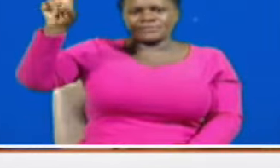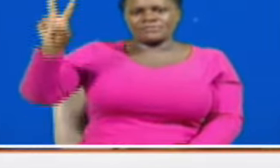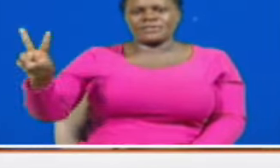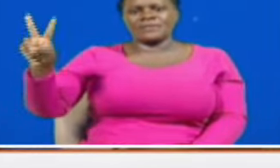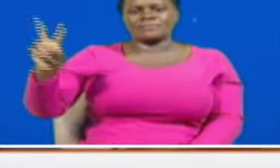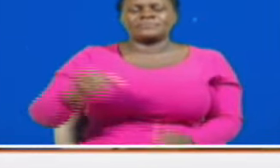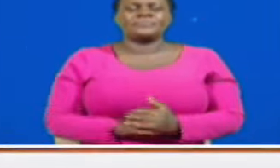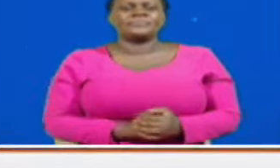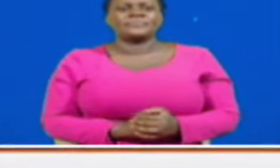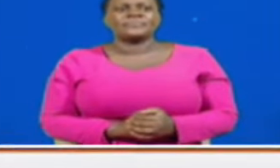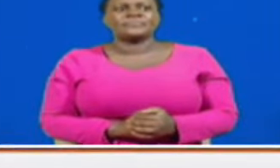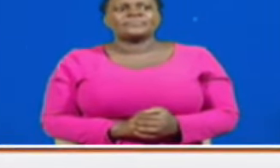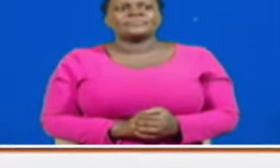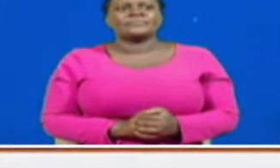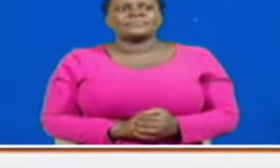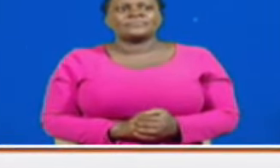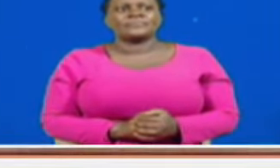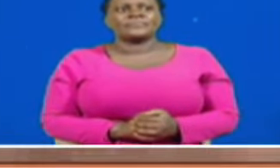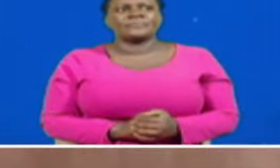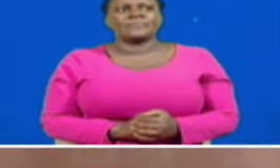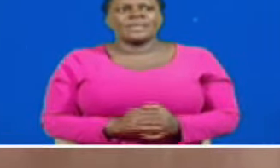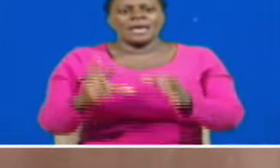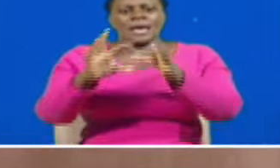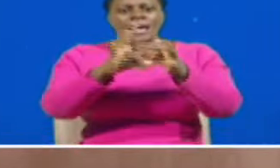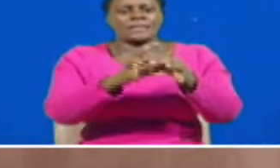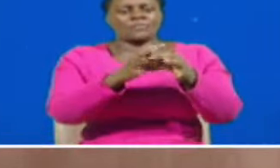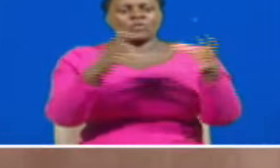The Azimio Coalition wants Agriculture CS Medical.